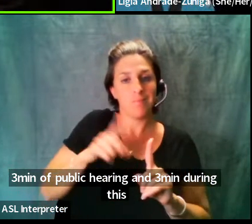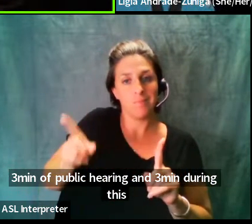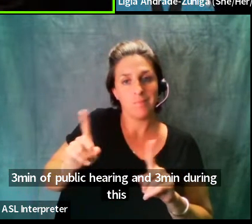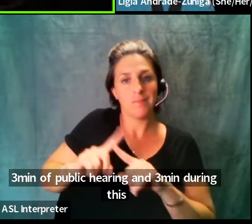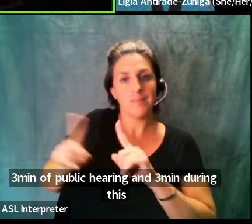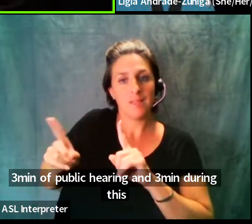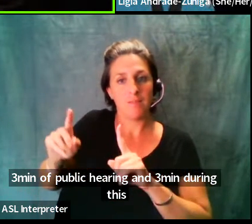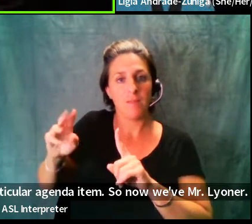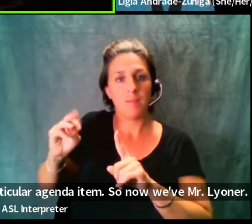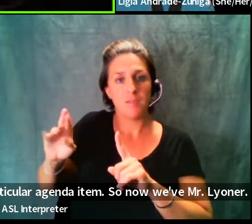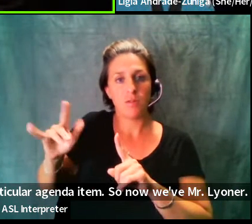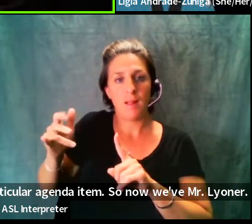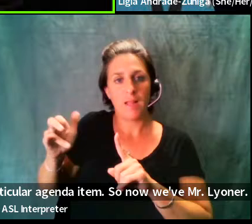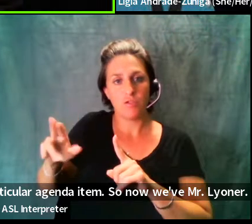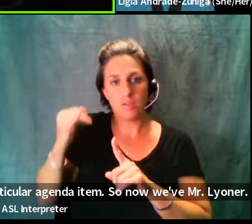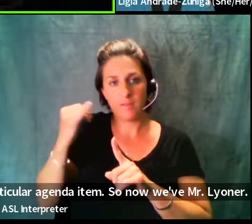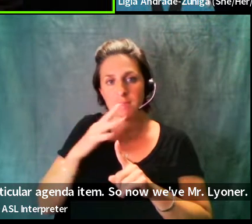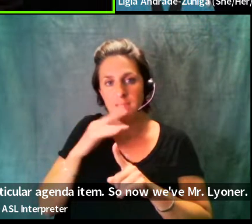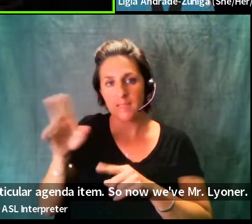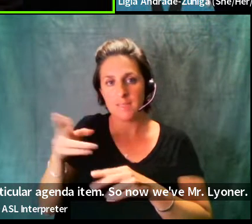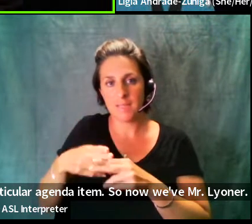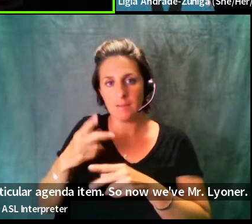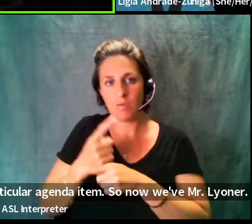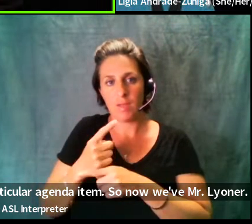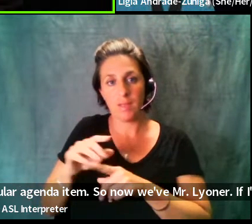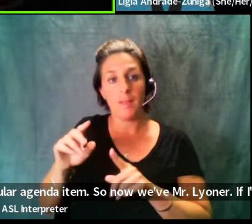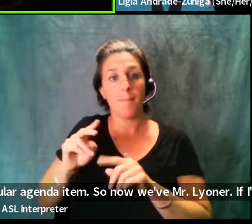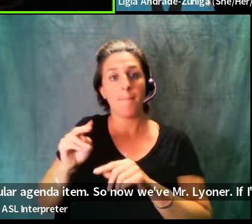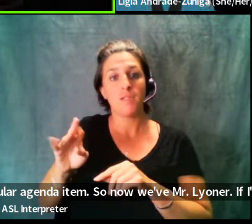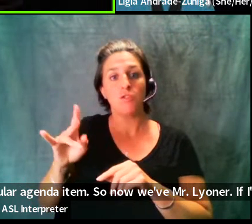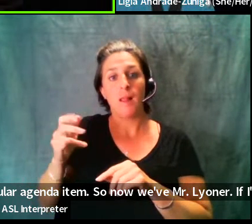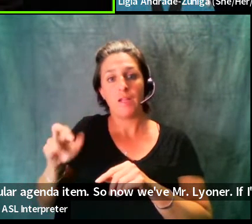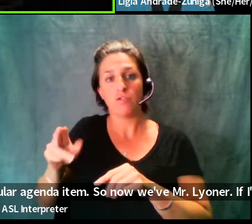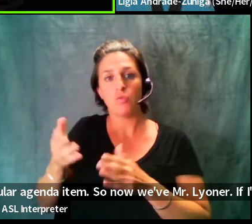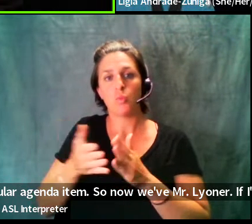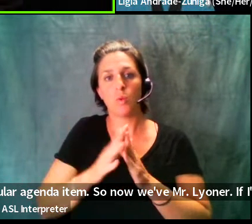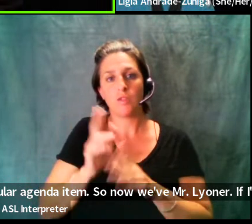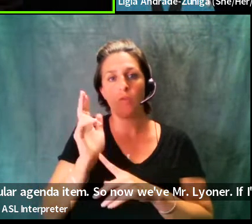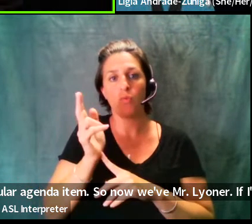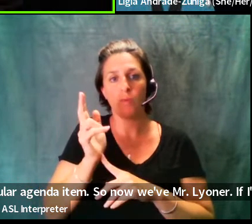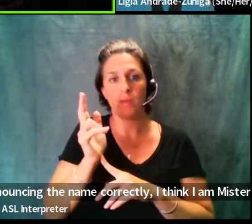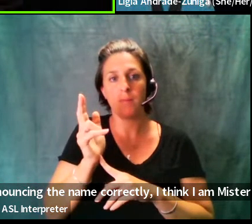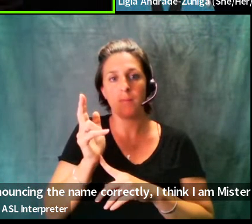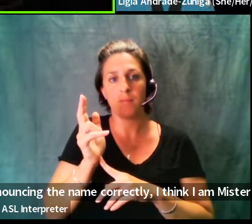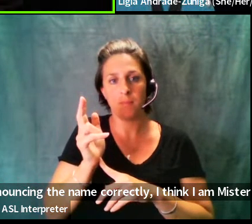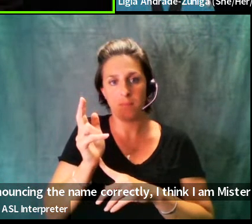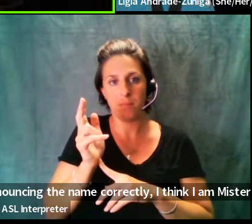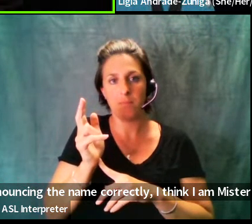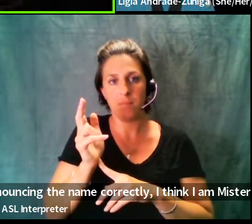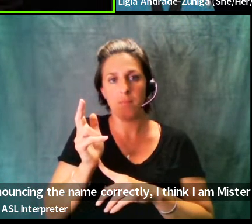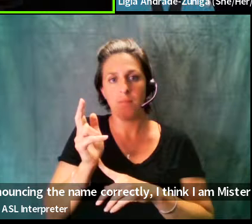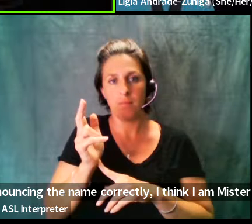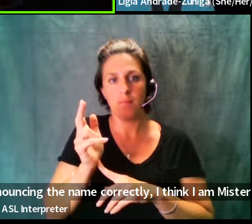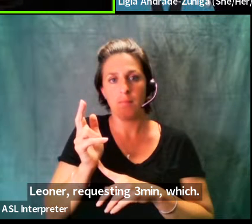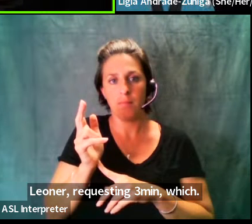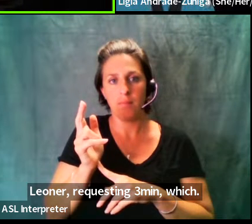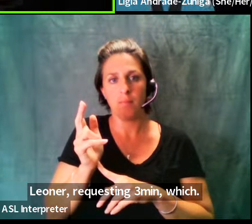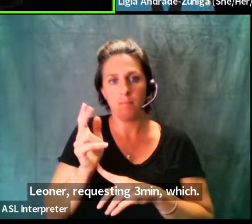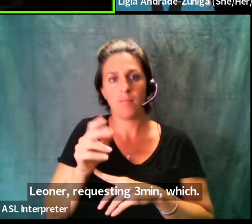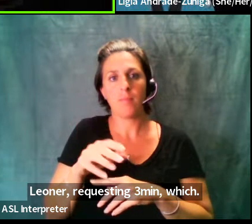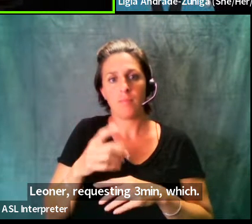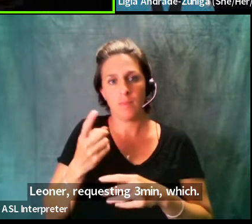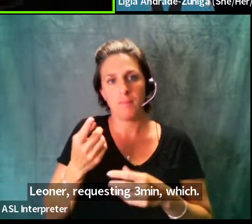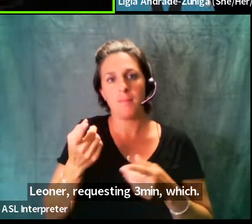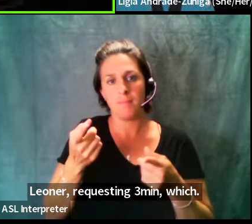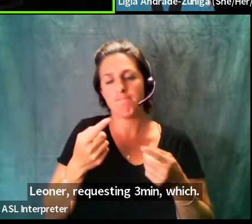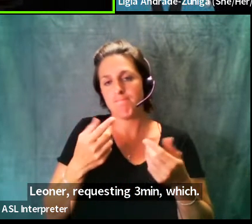Leininger, if I'm pronouncing the name correctly, I think I am. Mr. Leininger requesting 3 minutes, which one may argue is appropriate.